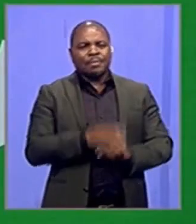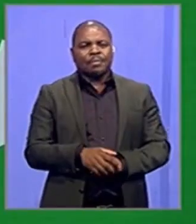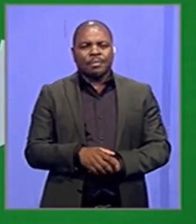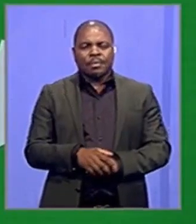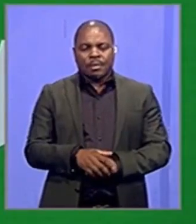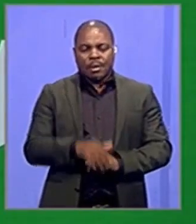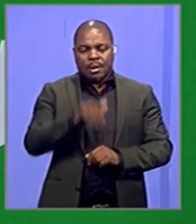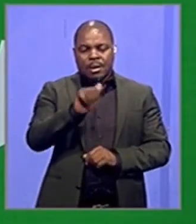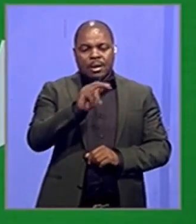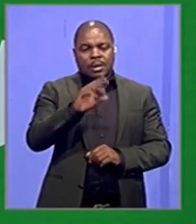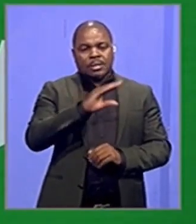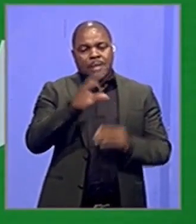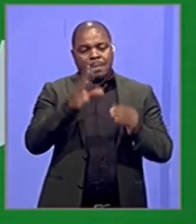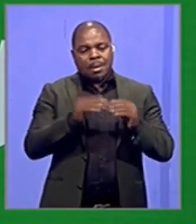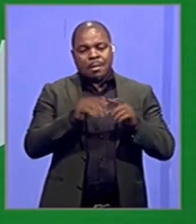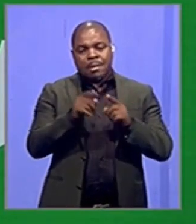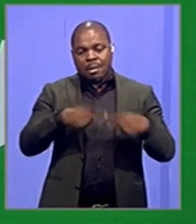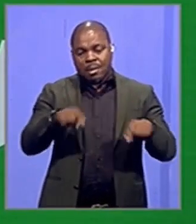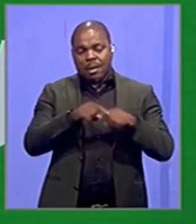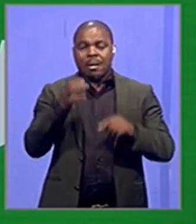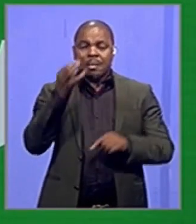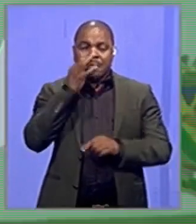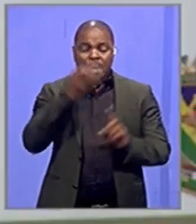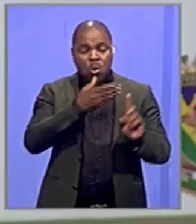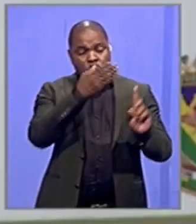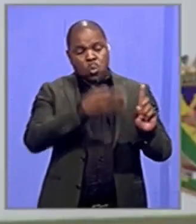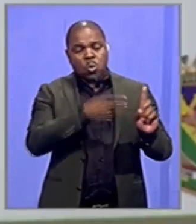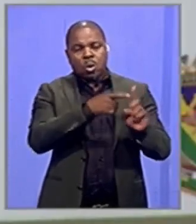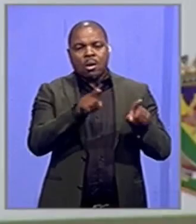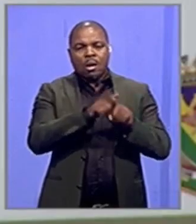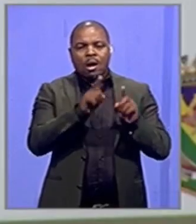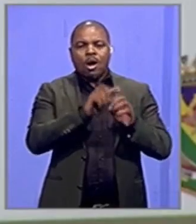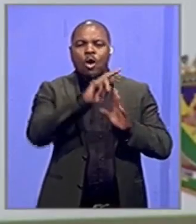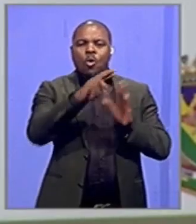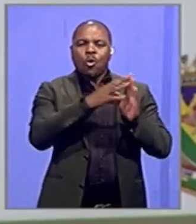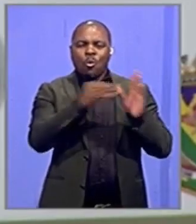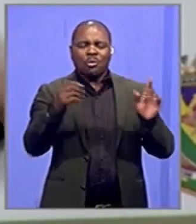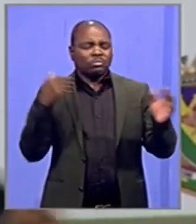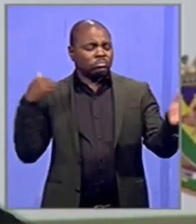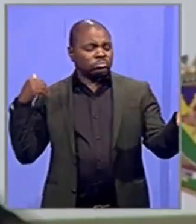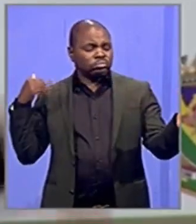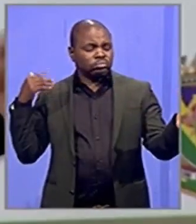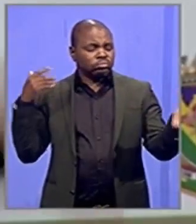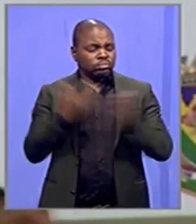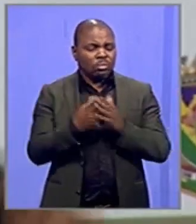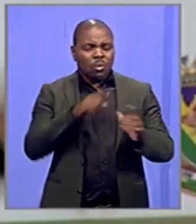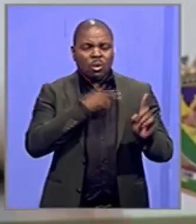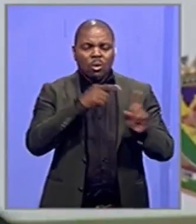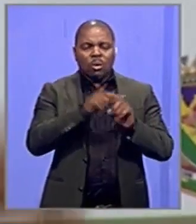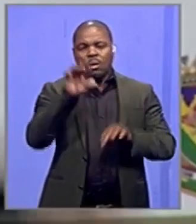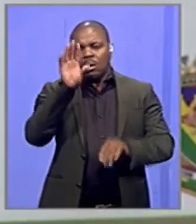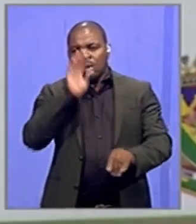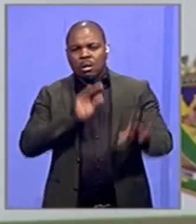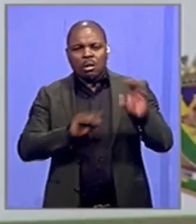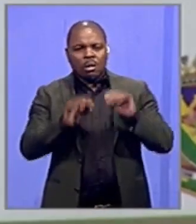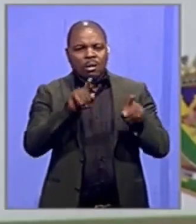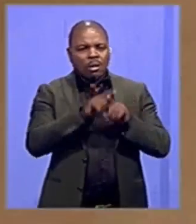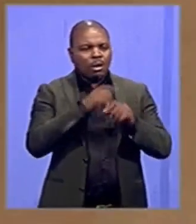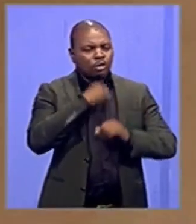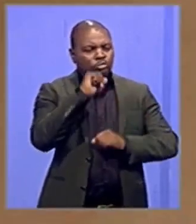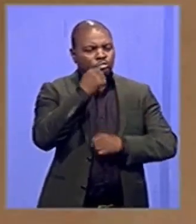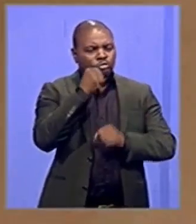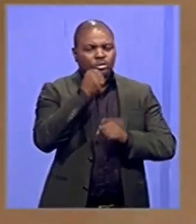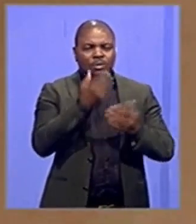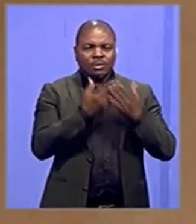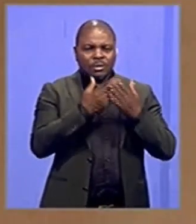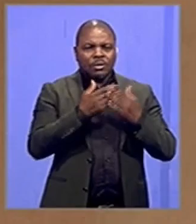mo ANC lwa re Makgoe e ne e le sekai mo go bone go tloga kgale ka ne a setse ithutile go nna mo engineer. Ke